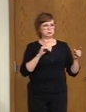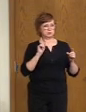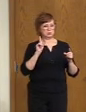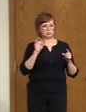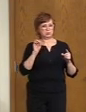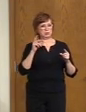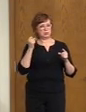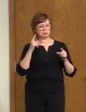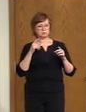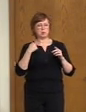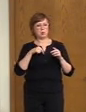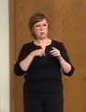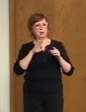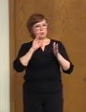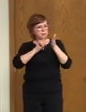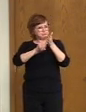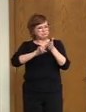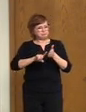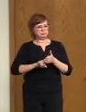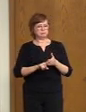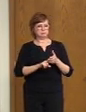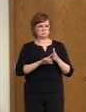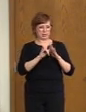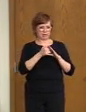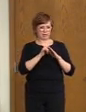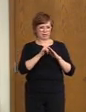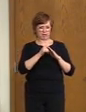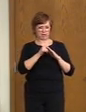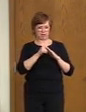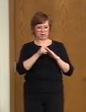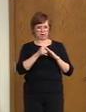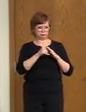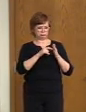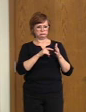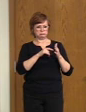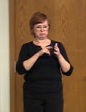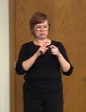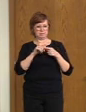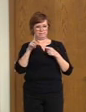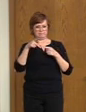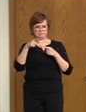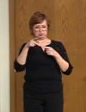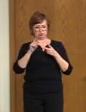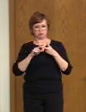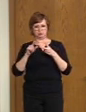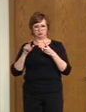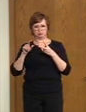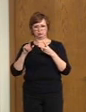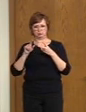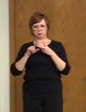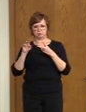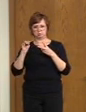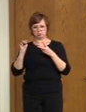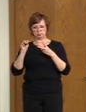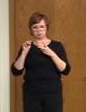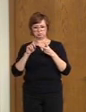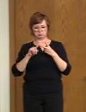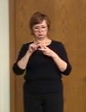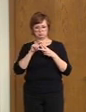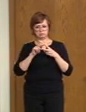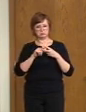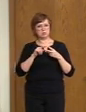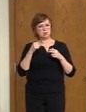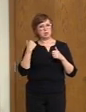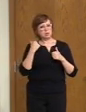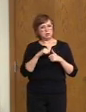secondary handling, safe handling of Pfizer. We'll get Moderna in increasing amounts. We have to remember there are potentially other vaccine candidates